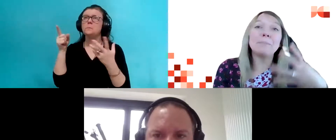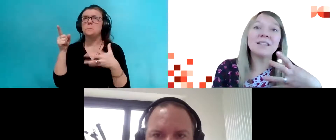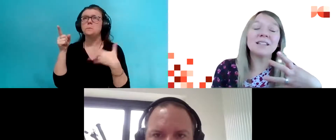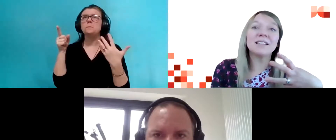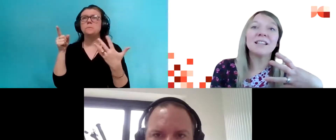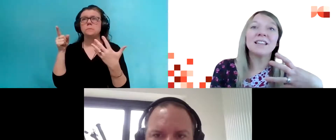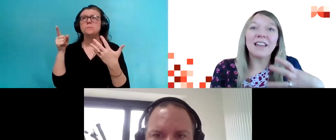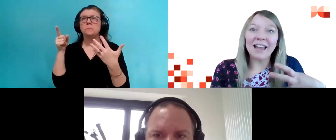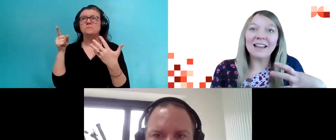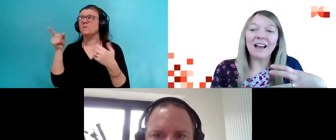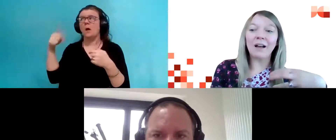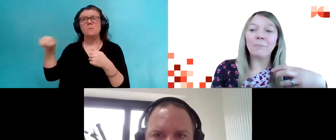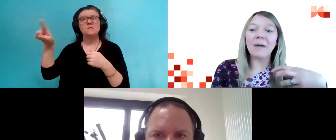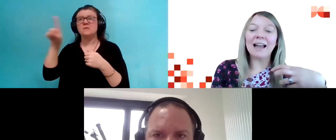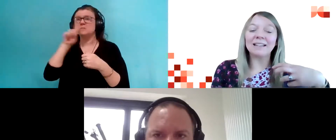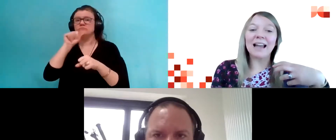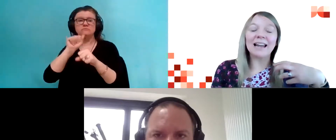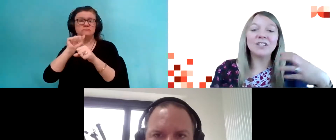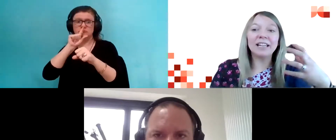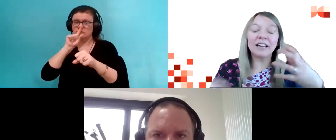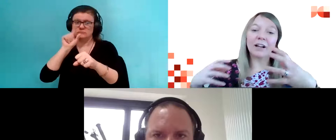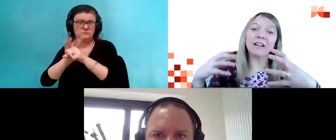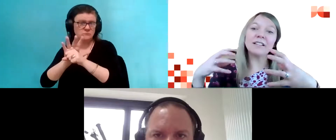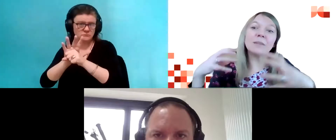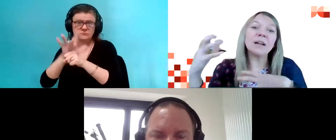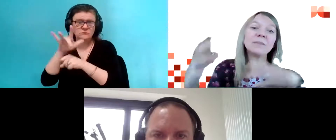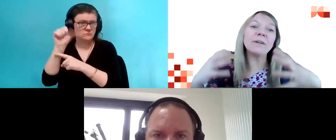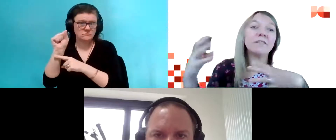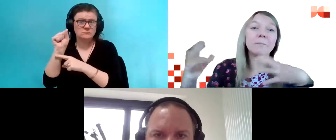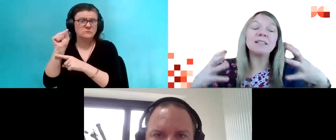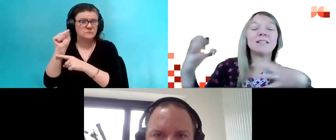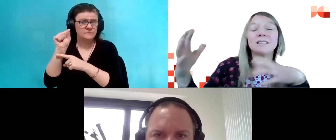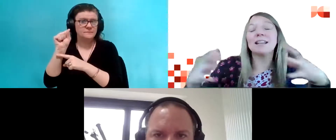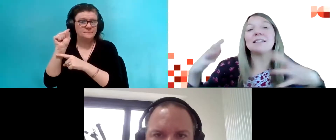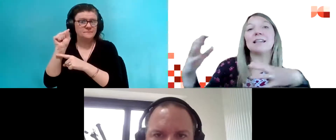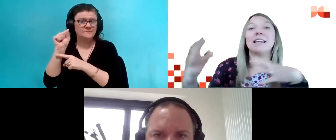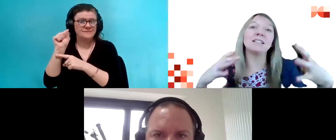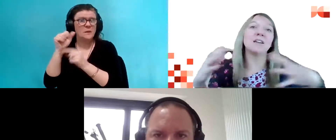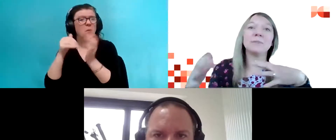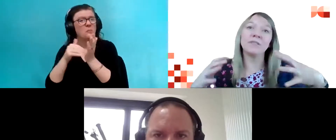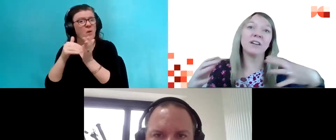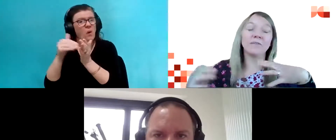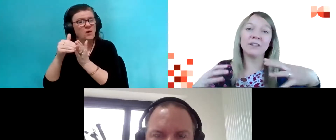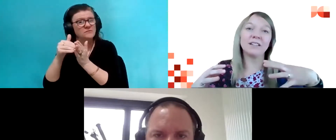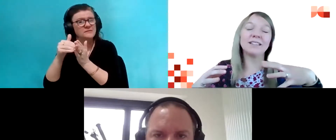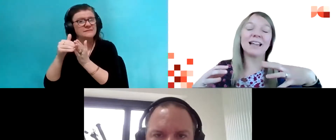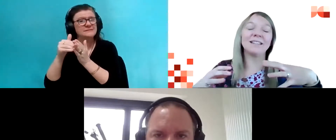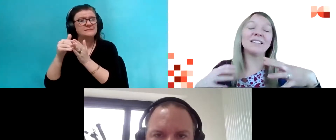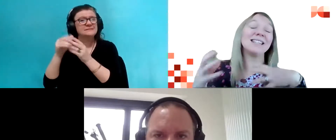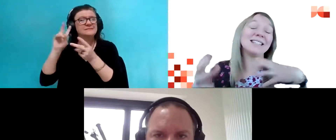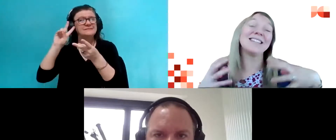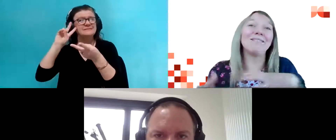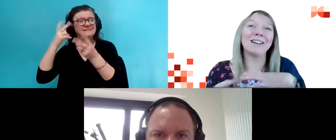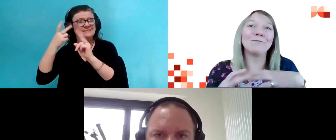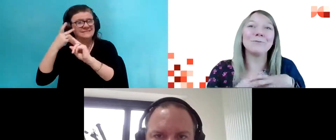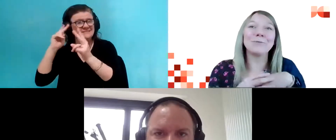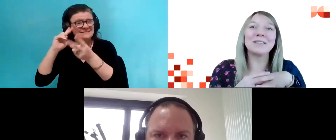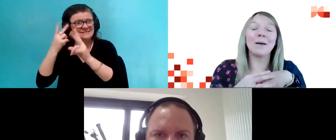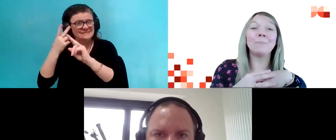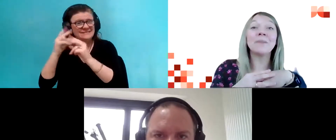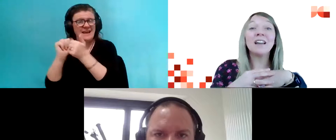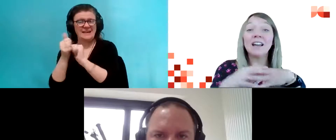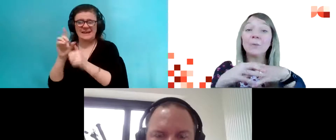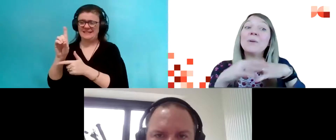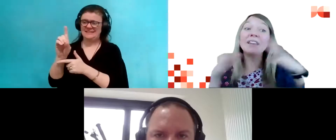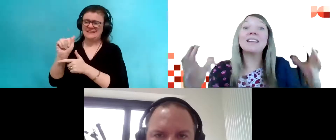lot of commitment there, and actually sometimes a bit of a misunderstanding in terms of the governance and the data sharing